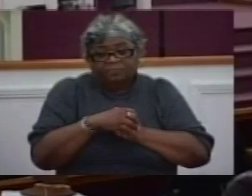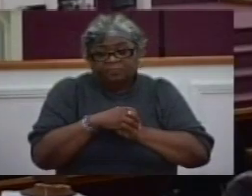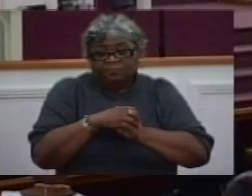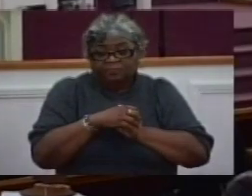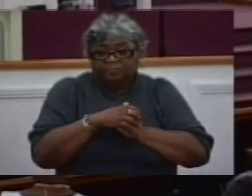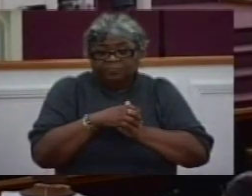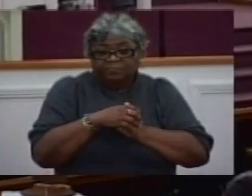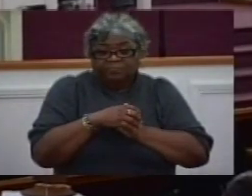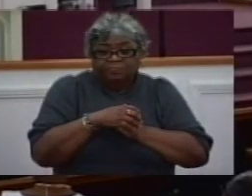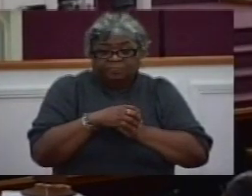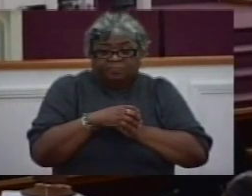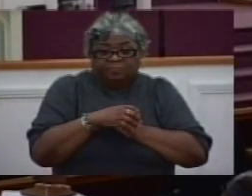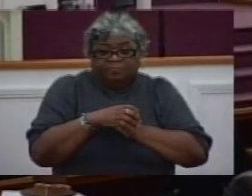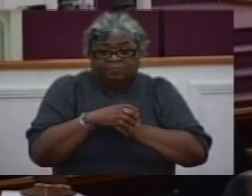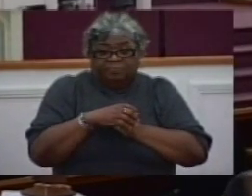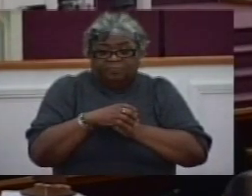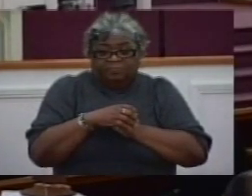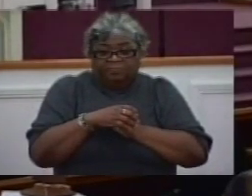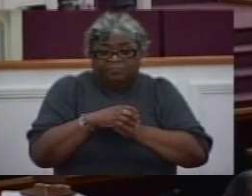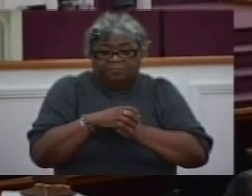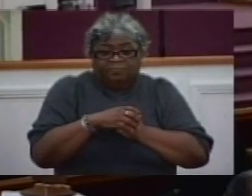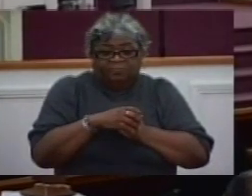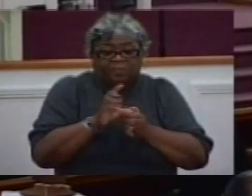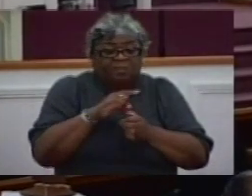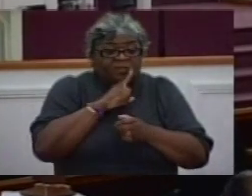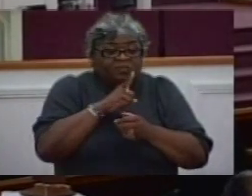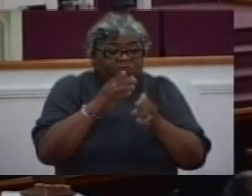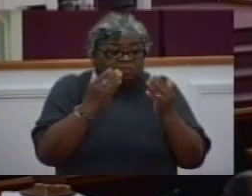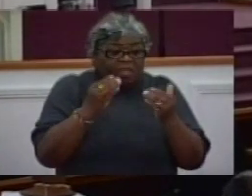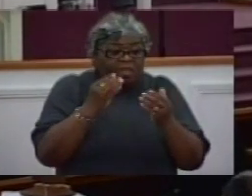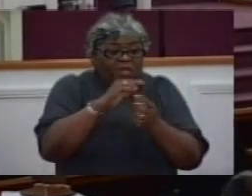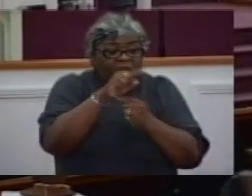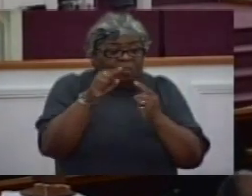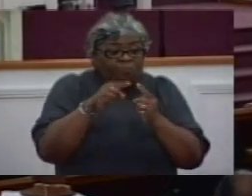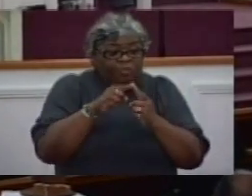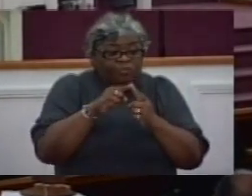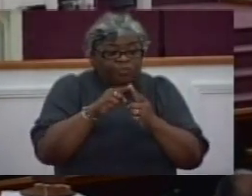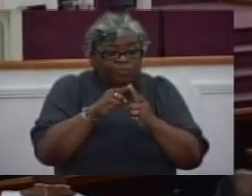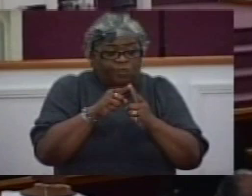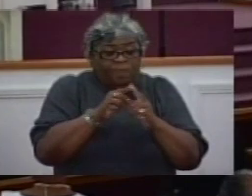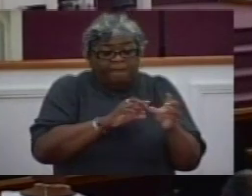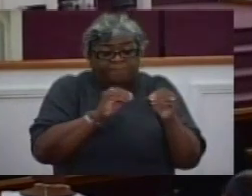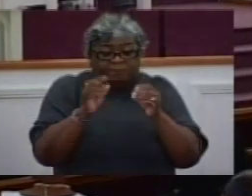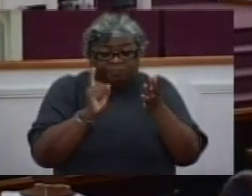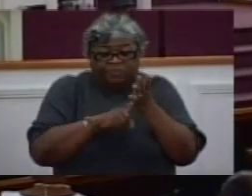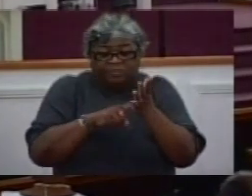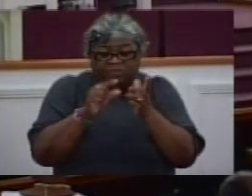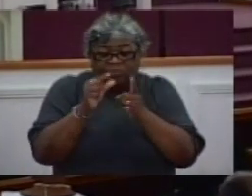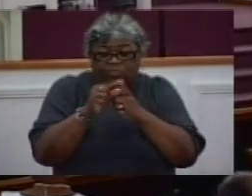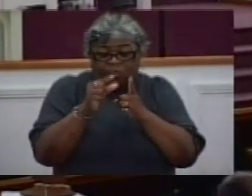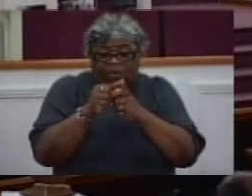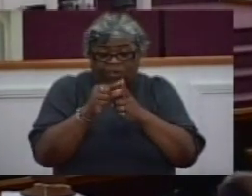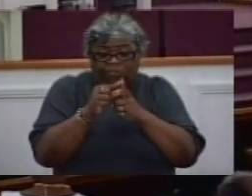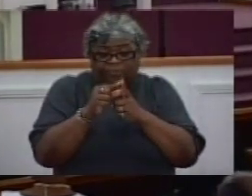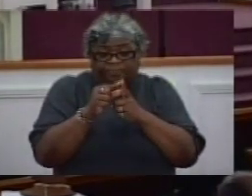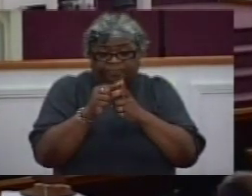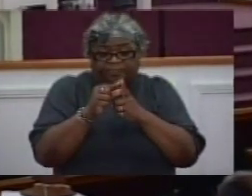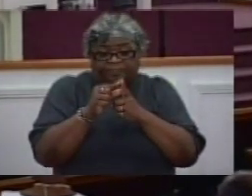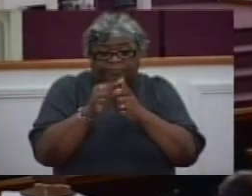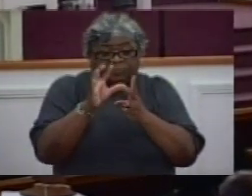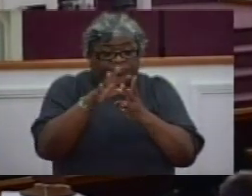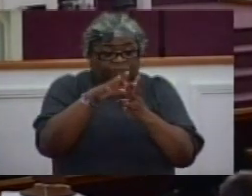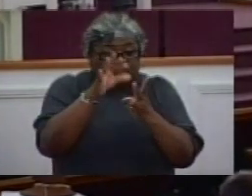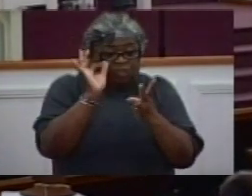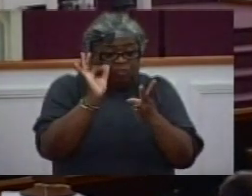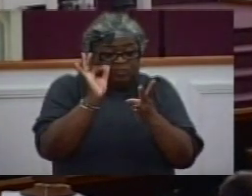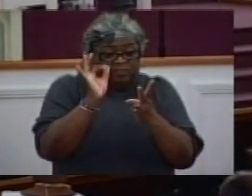means I say. And so now, when you combine these two words into